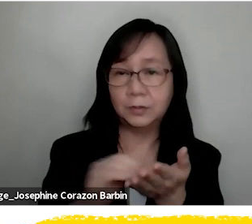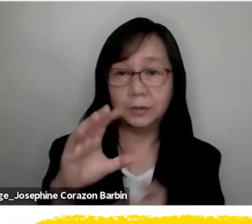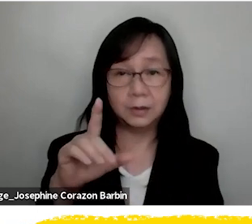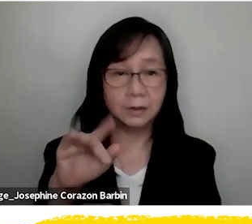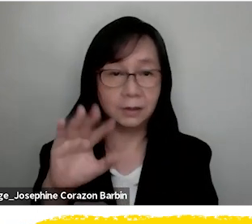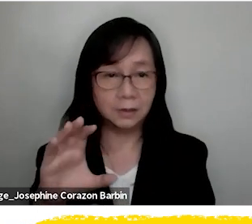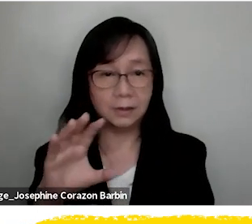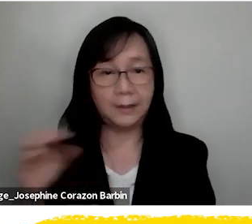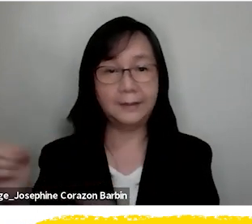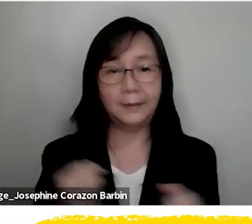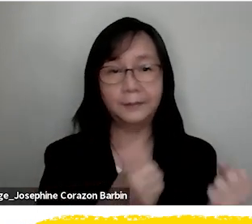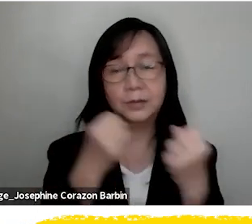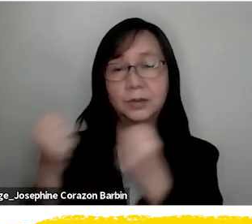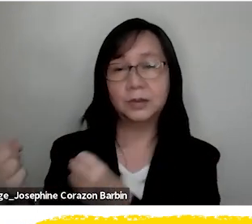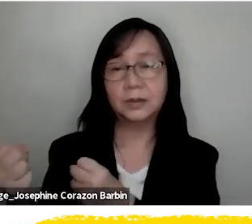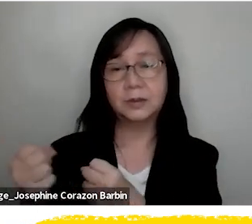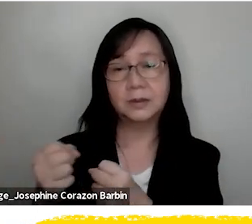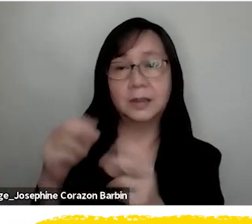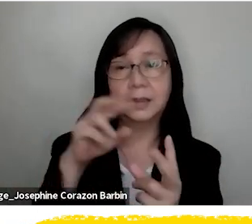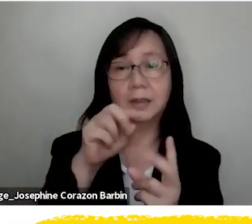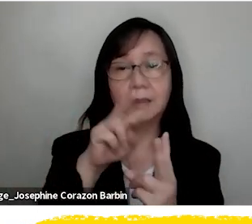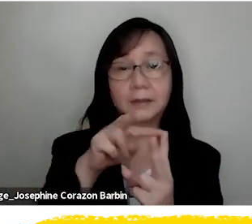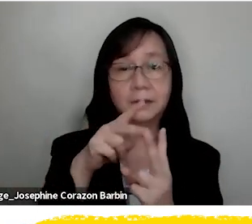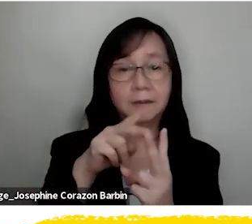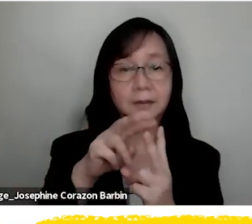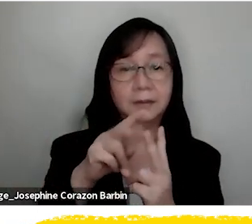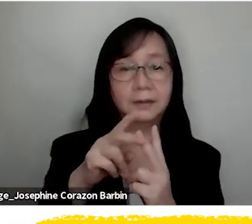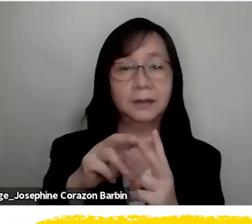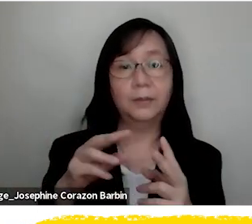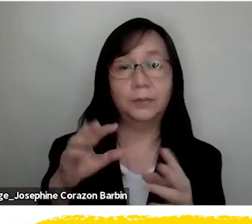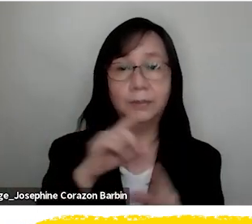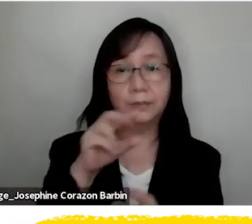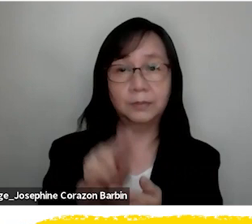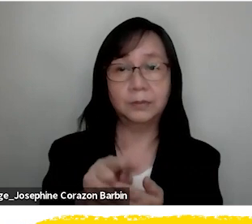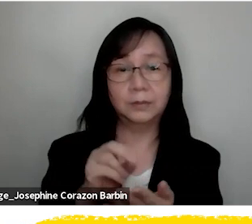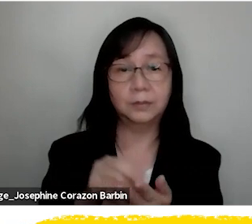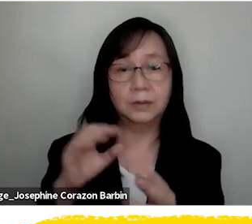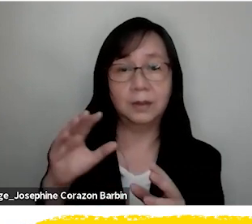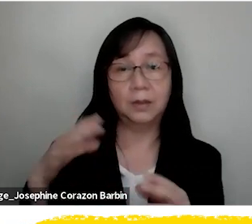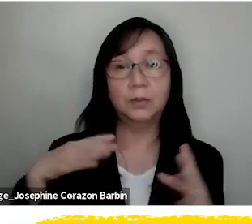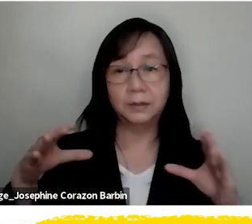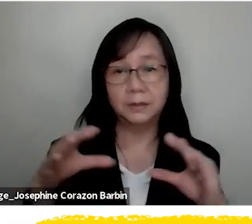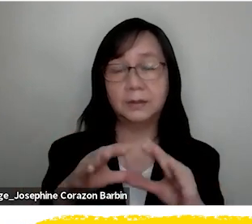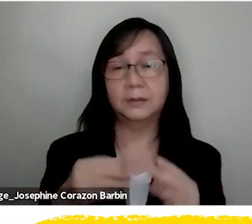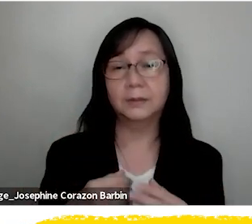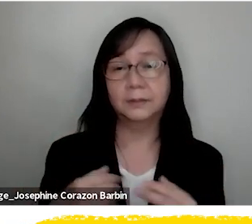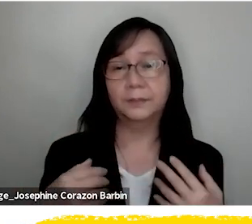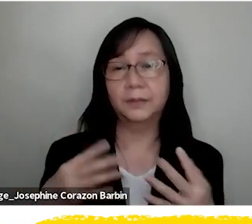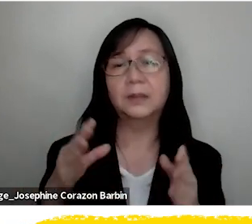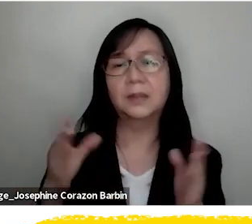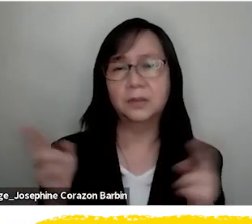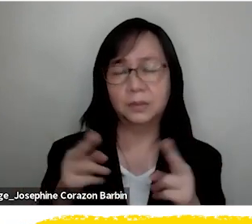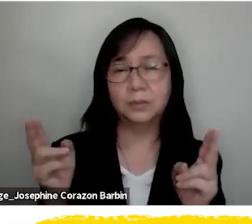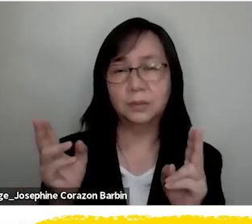submits alternative reports to the committee. So this is just a short range of examples